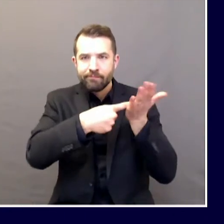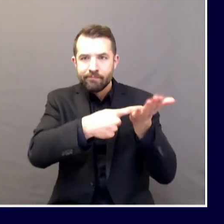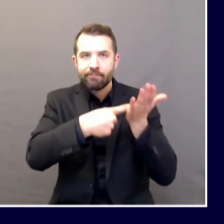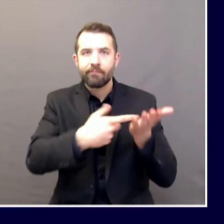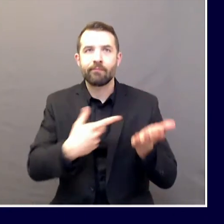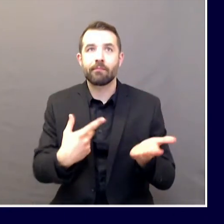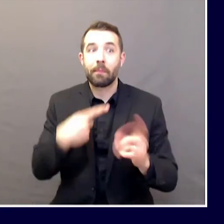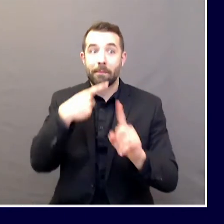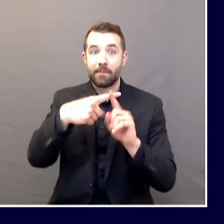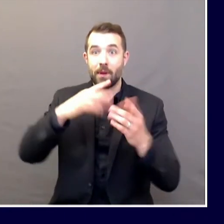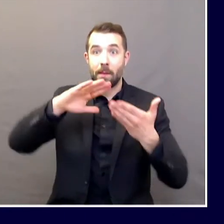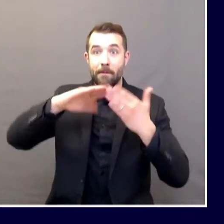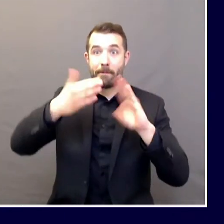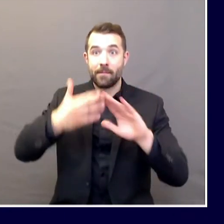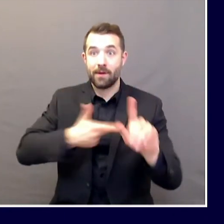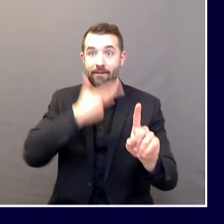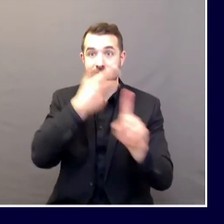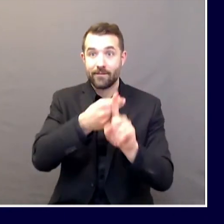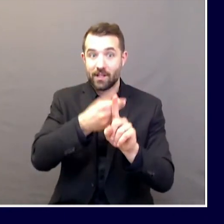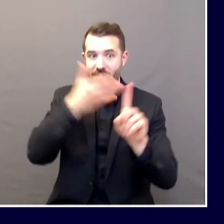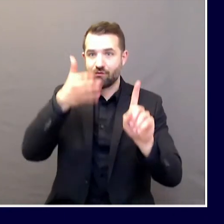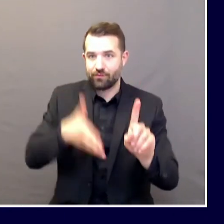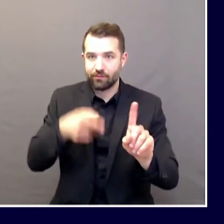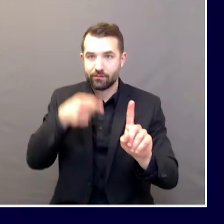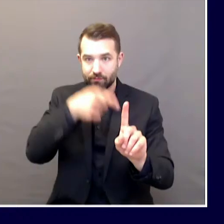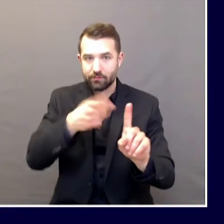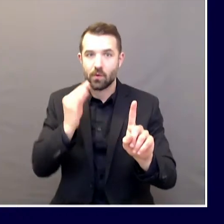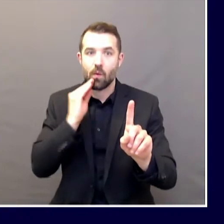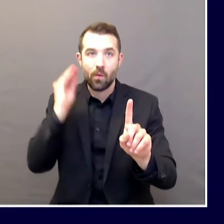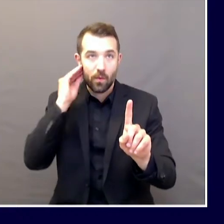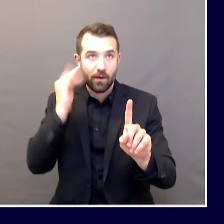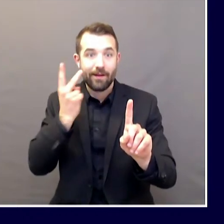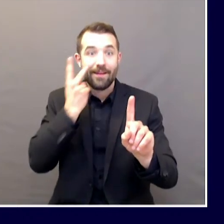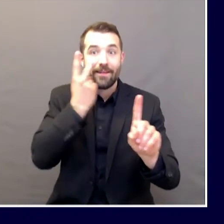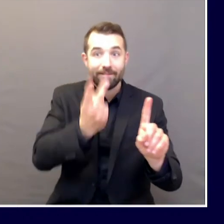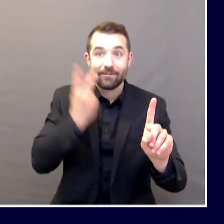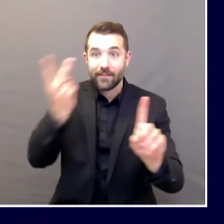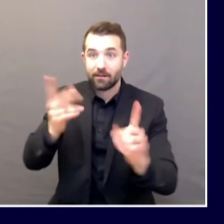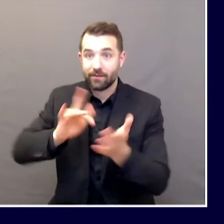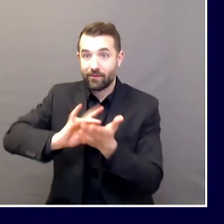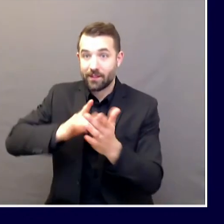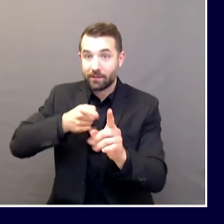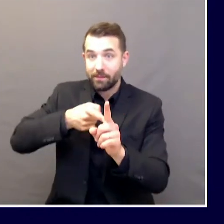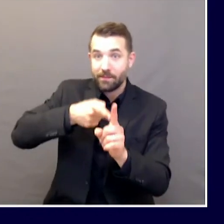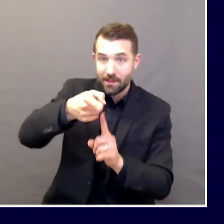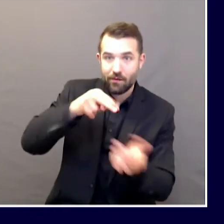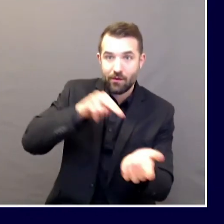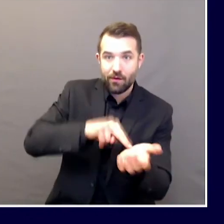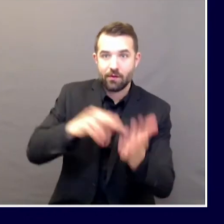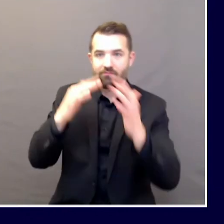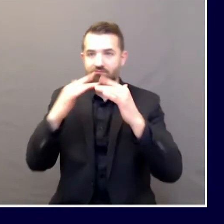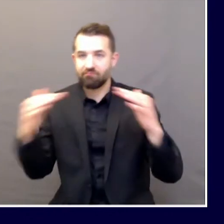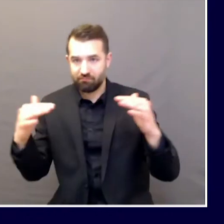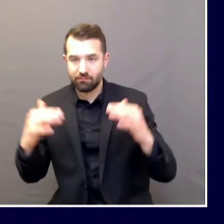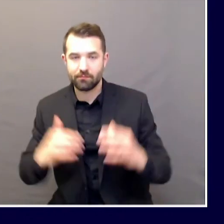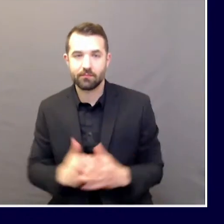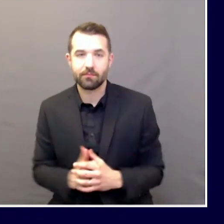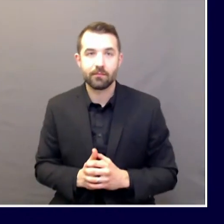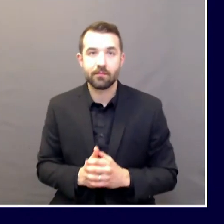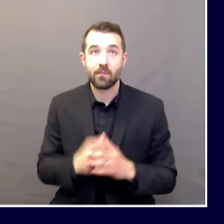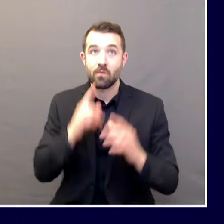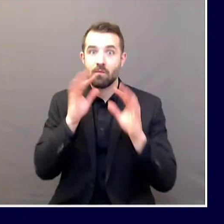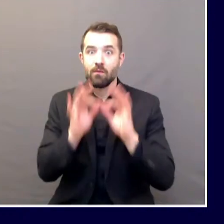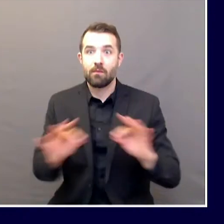who provide home health services. The project, Kevin, sort of has three components. The first is identifying who is